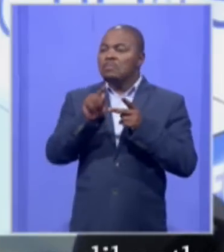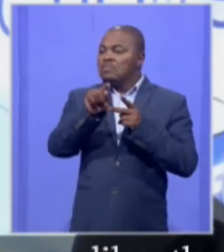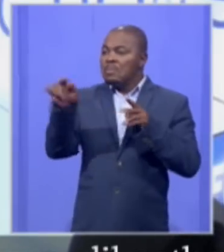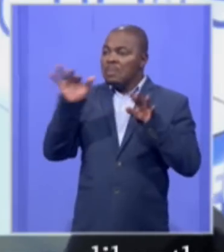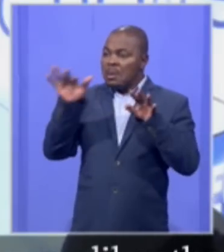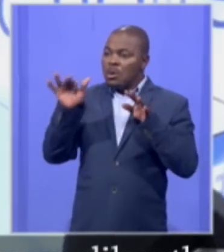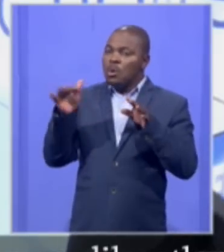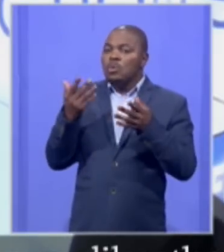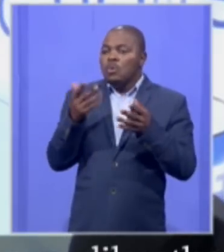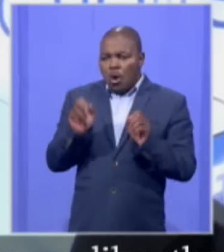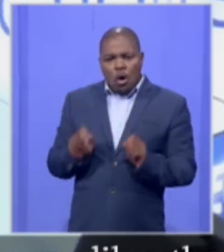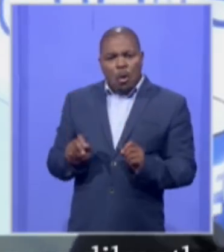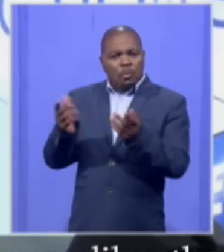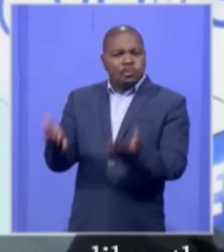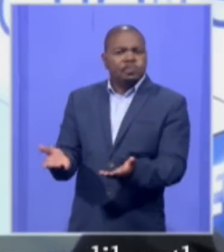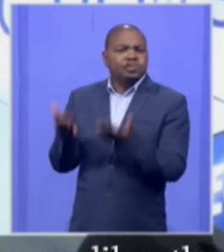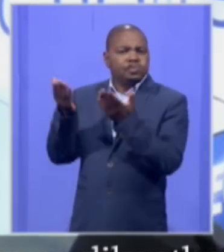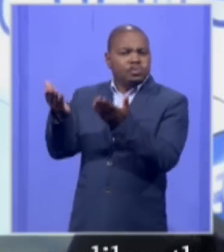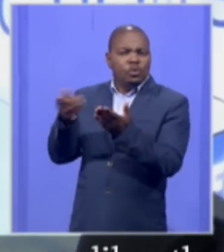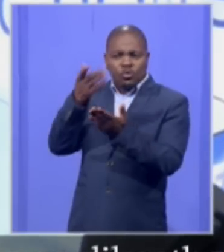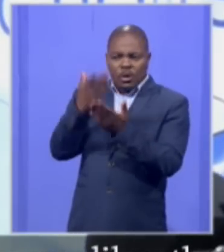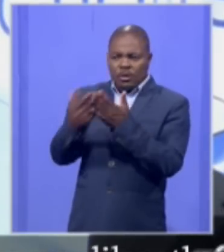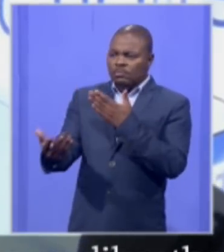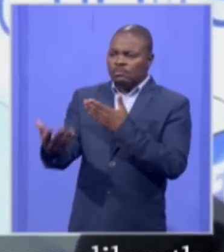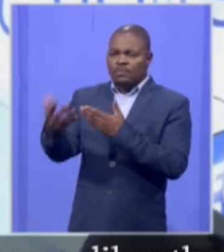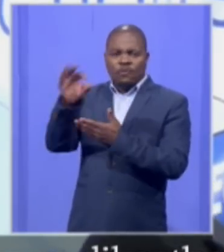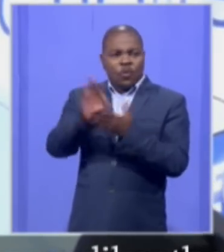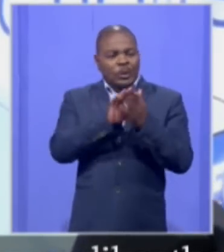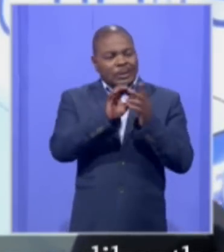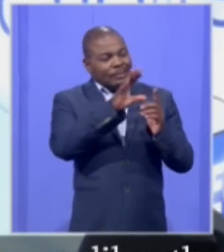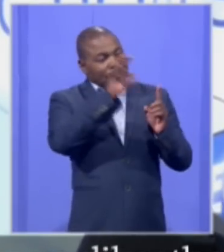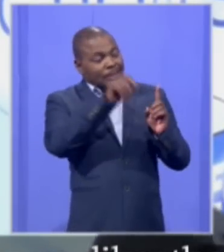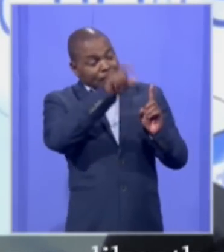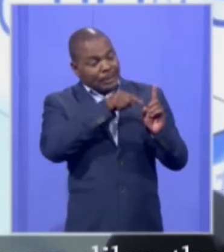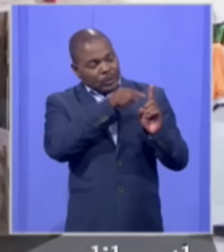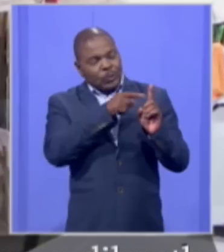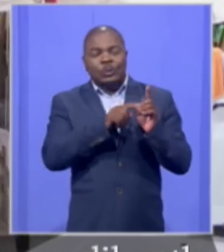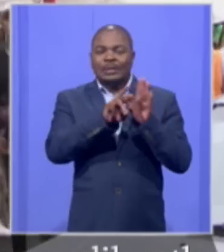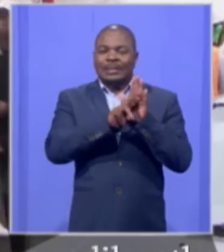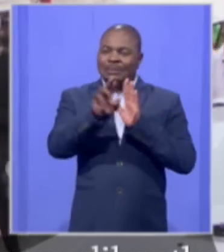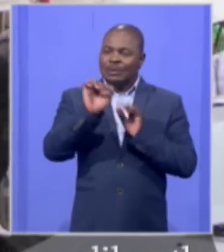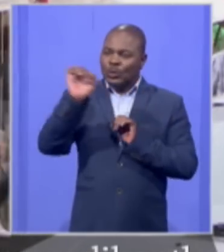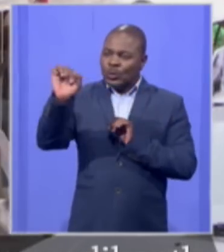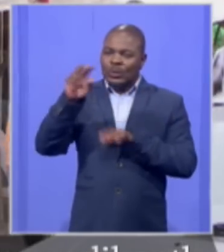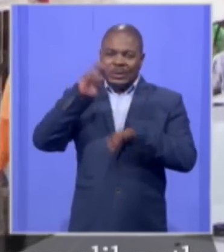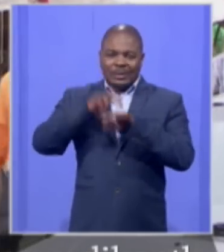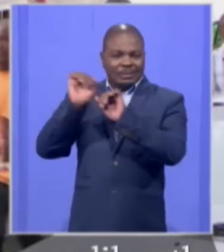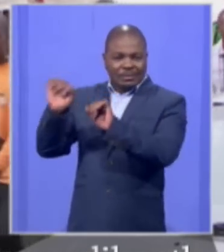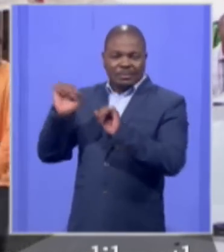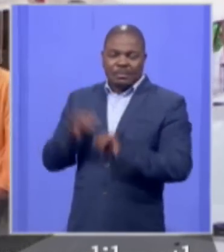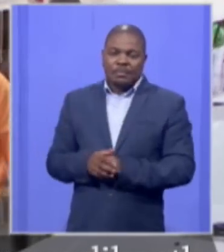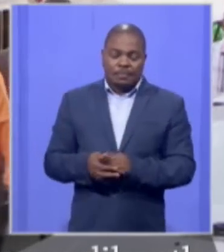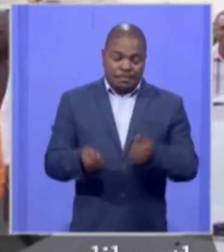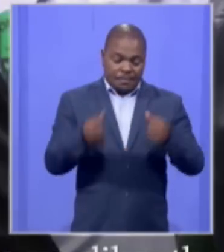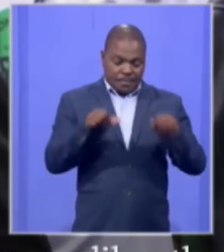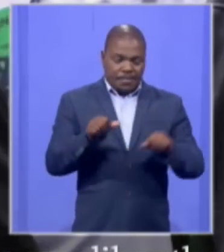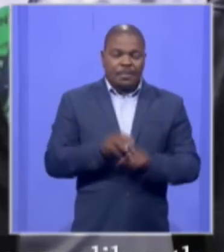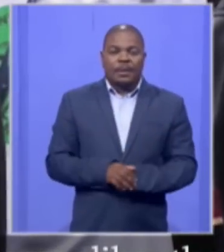eligible voters an opportunity to elect somebody that will represent their interest. Go le bjalo ka